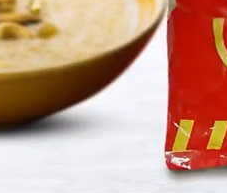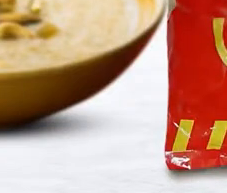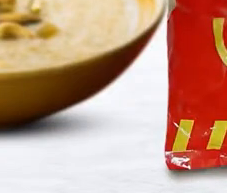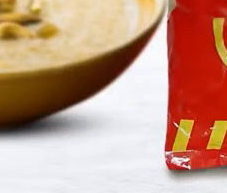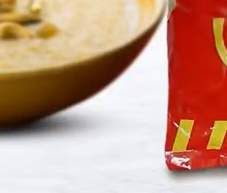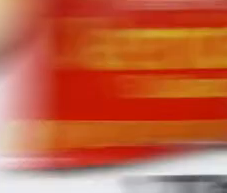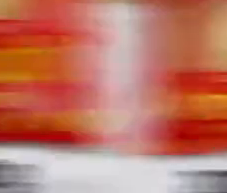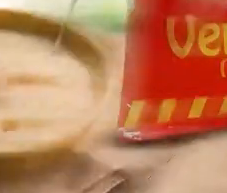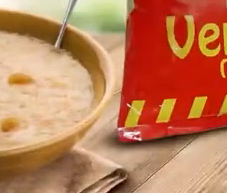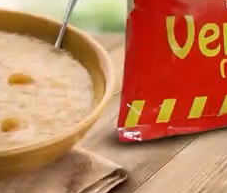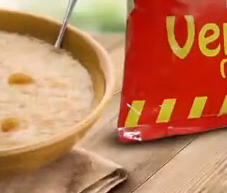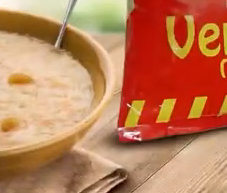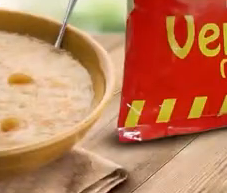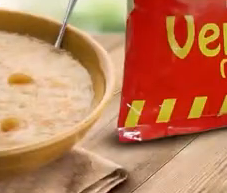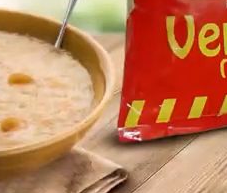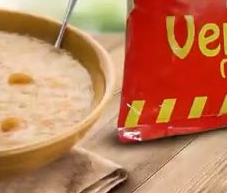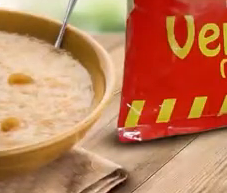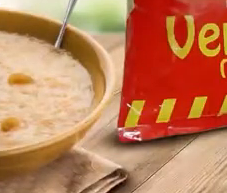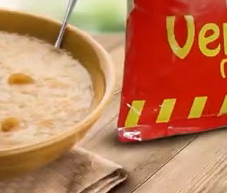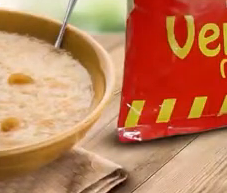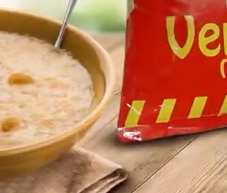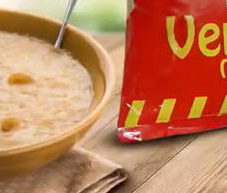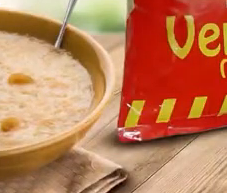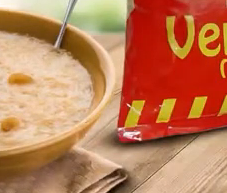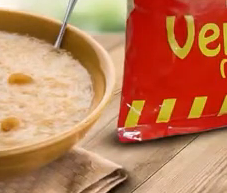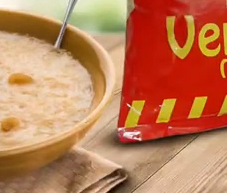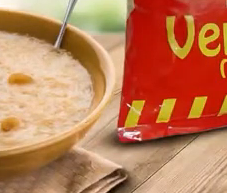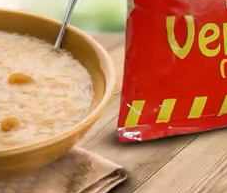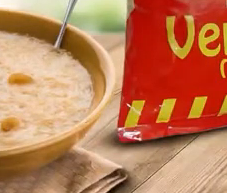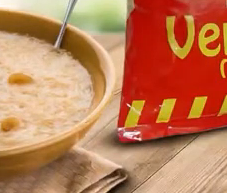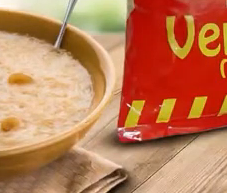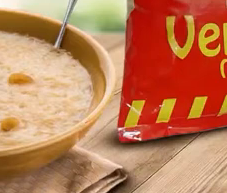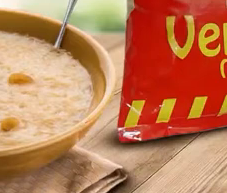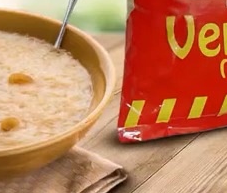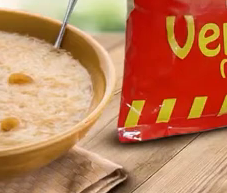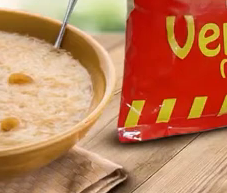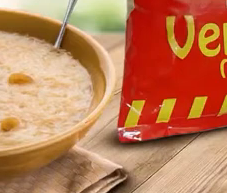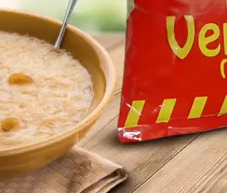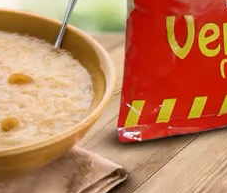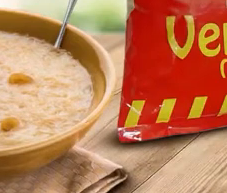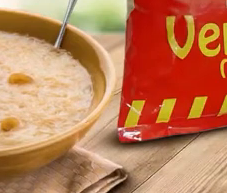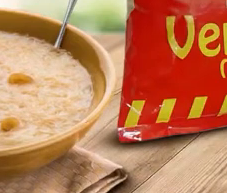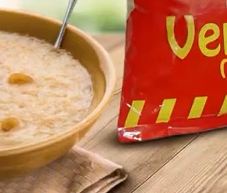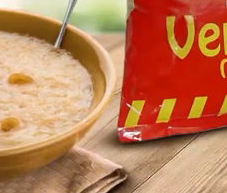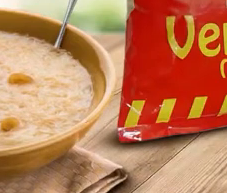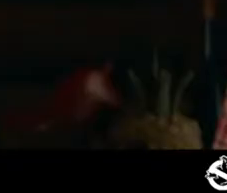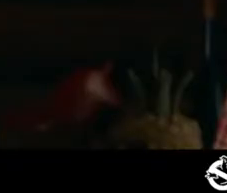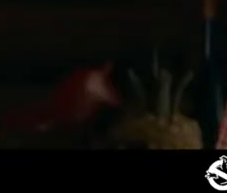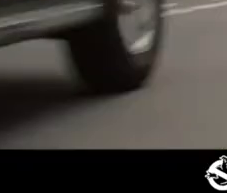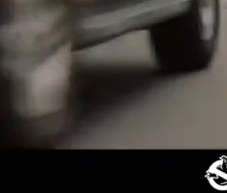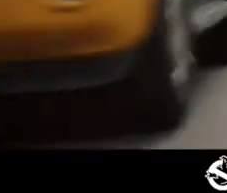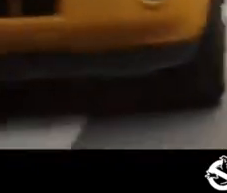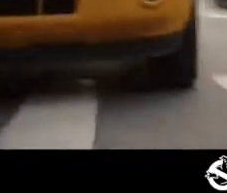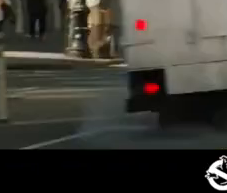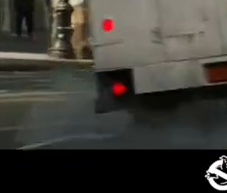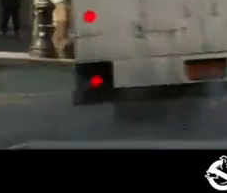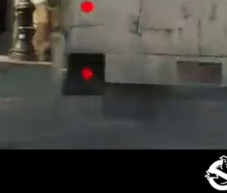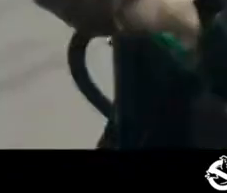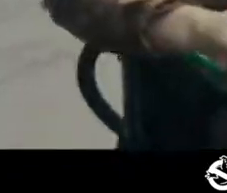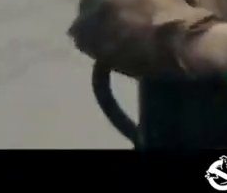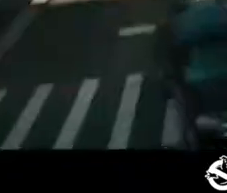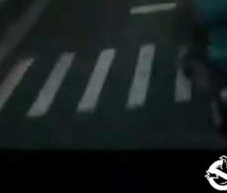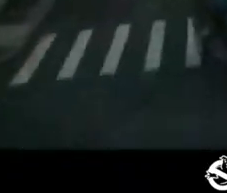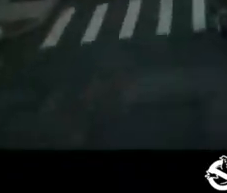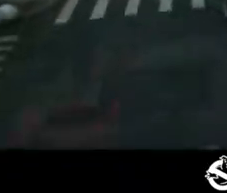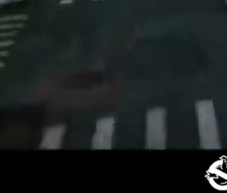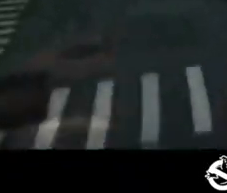needs, trust Sheik Lisha Limited for quality products. Sheik Lisha Limited, making your life easier. We're the Ghostbusters. It's